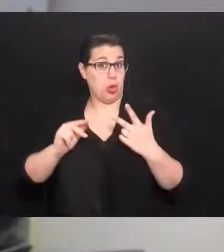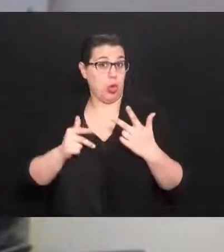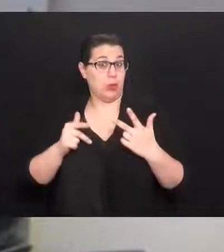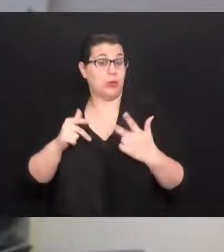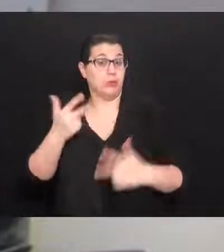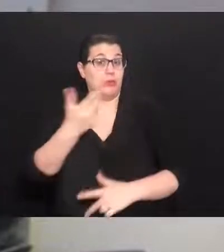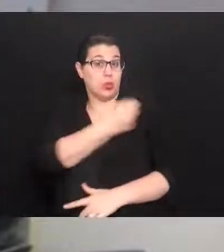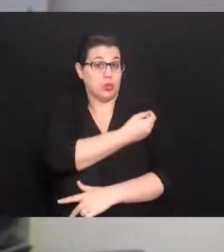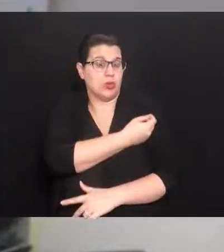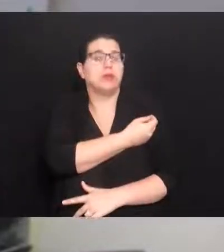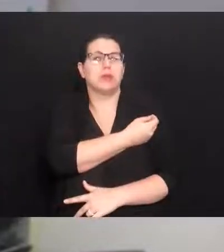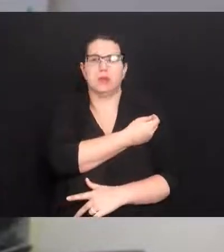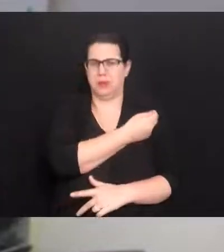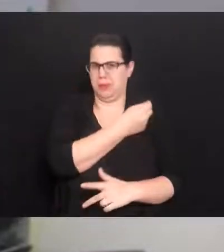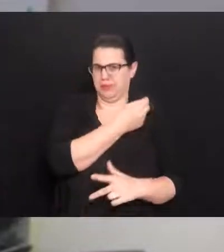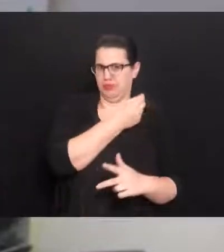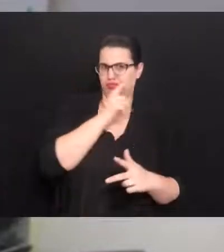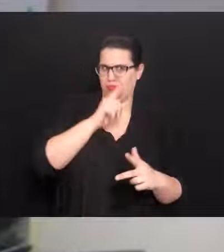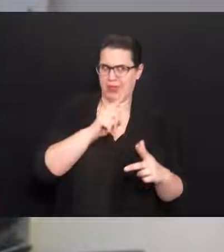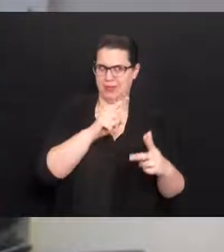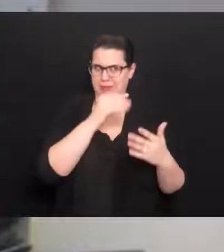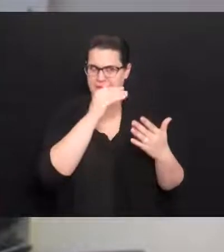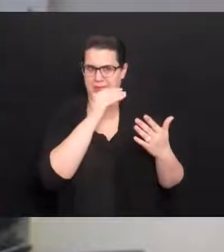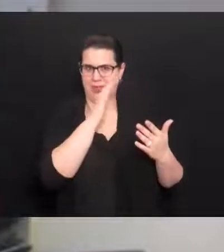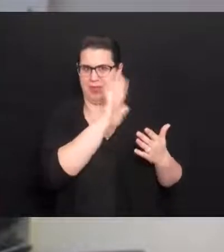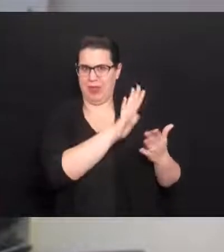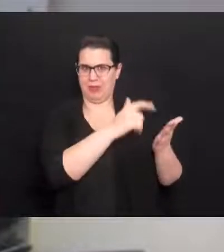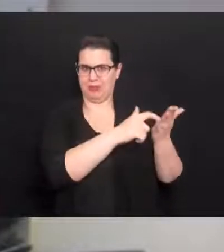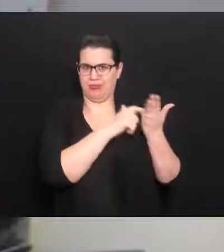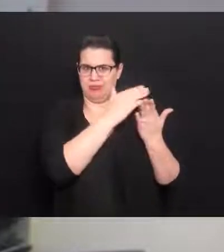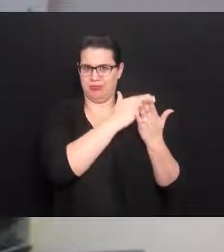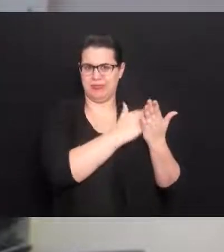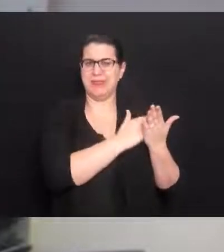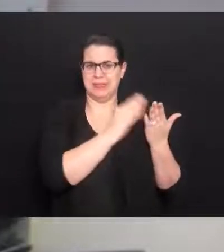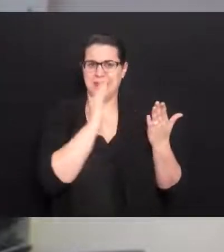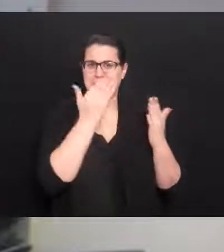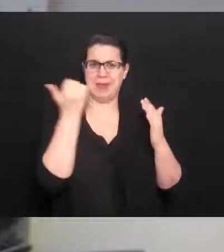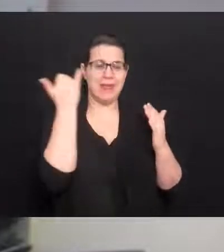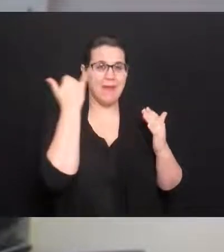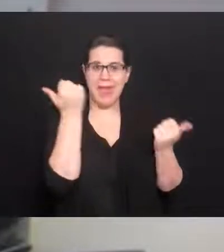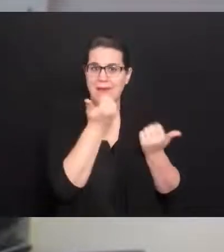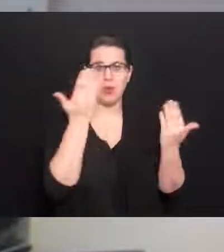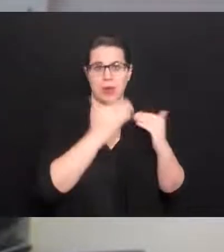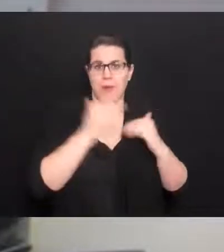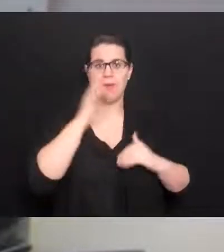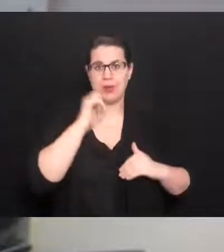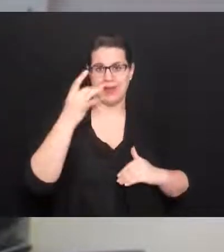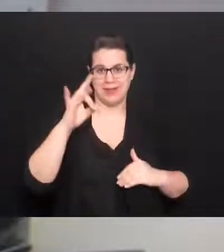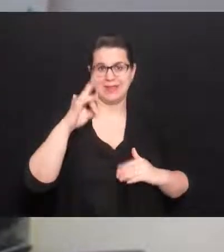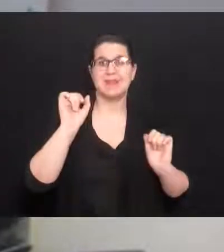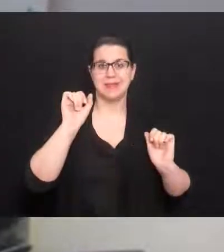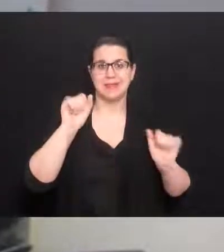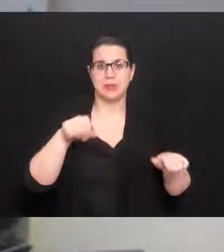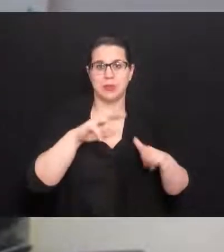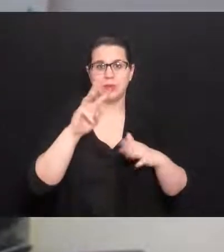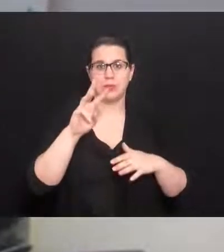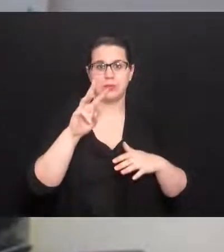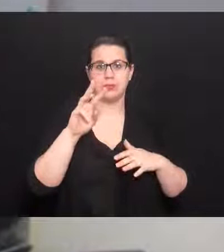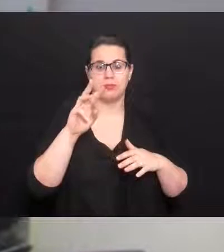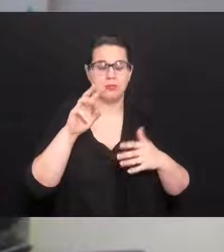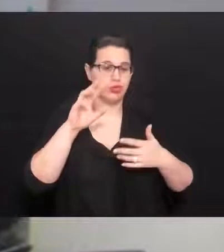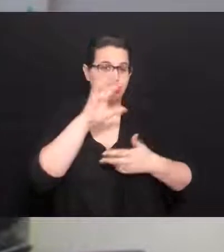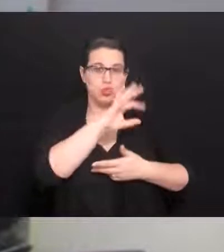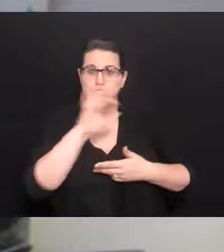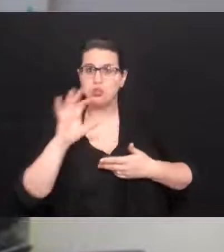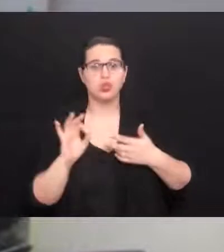believe that every West Virginian 18 and older can fit into one such criteria, can choose to get either